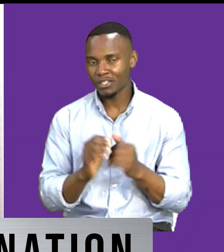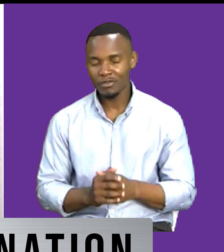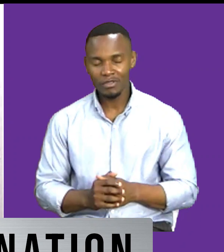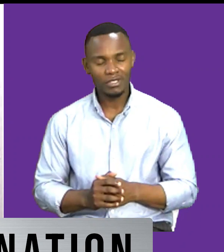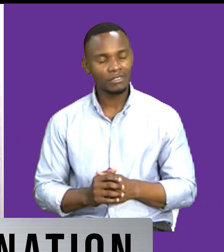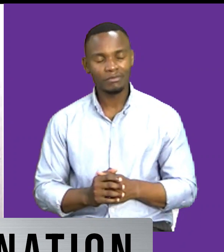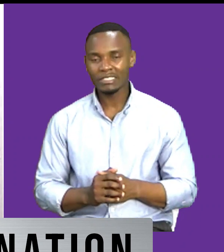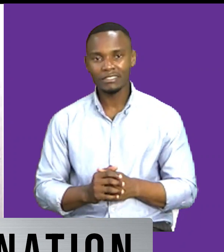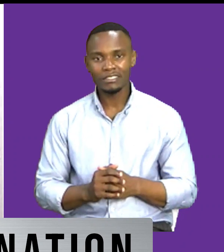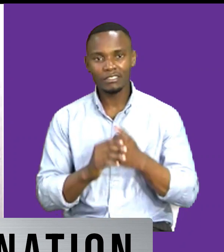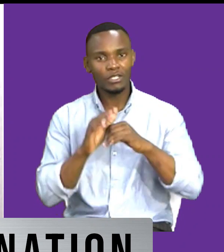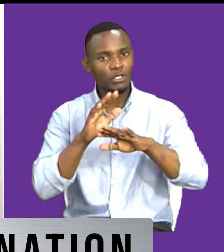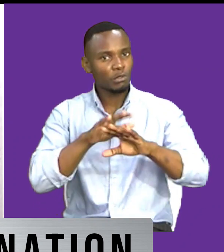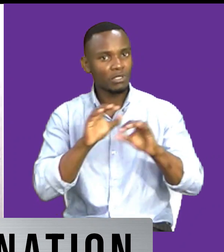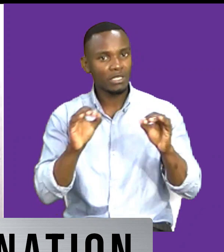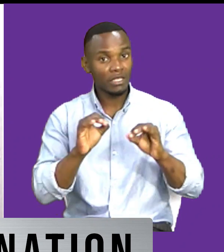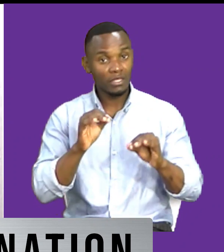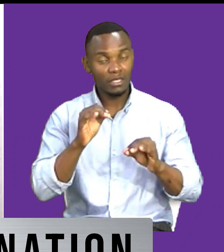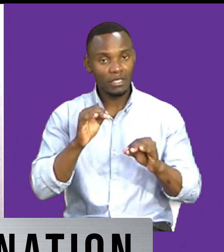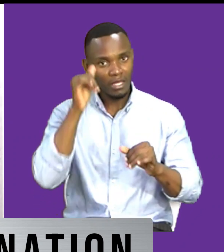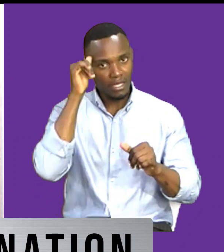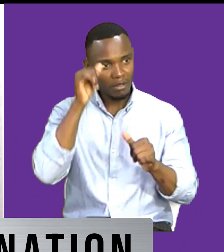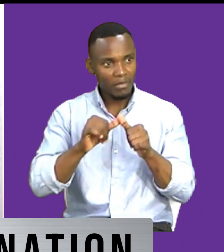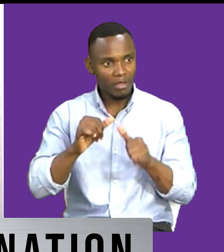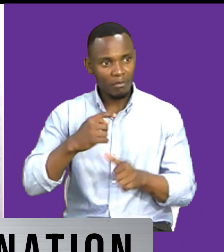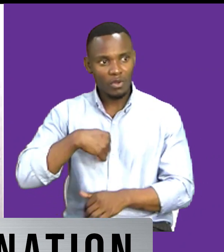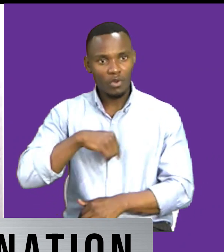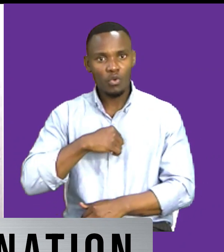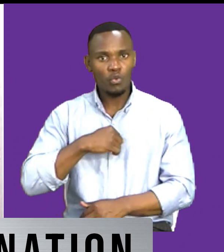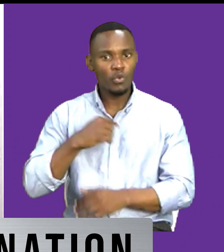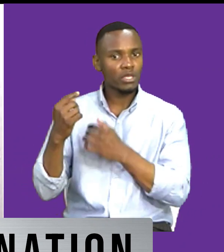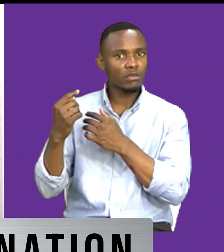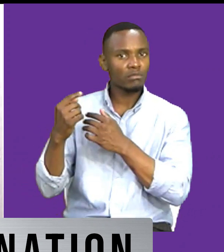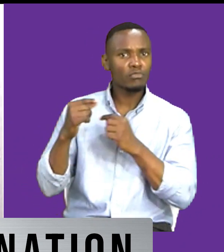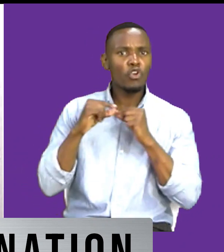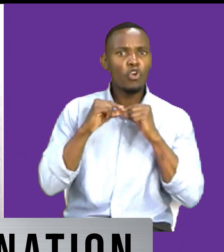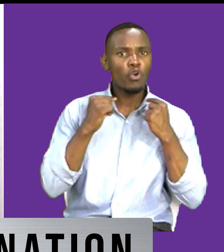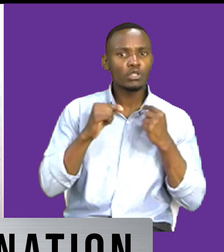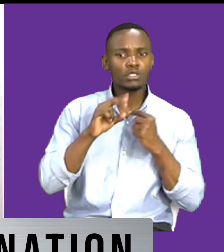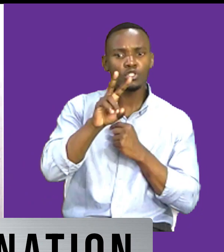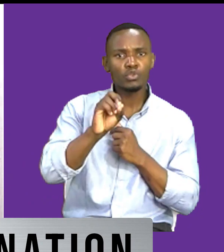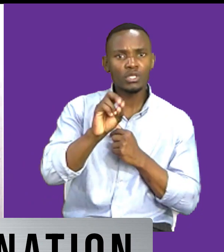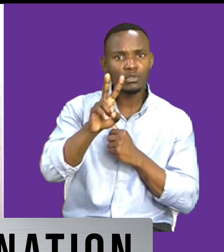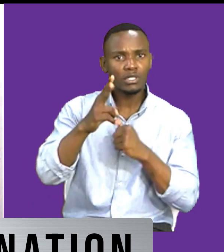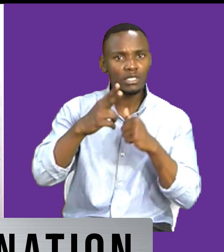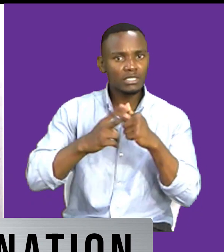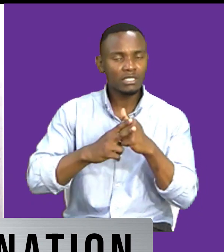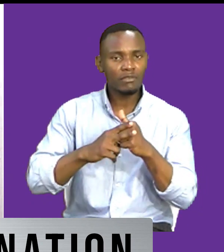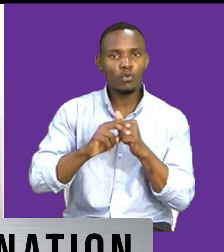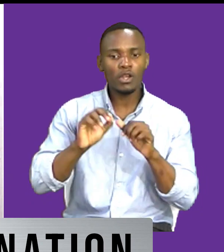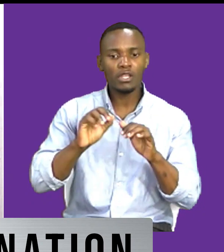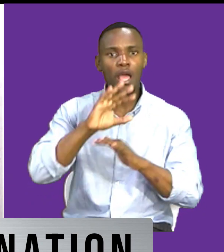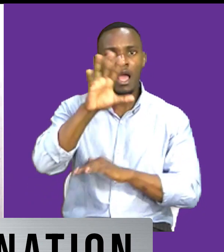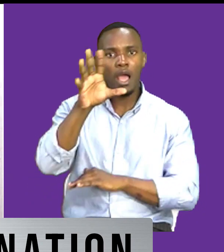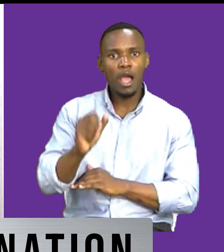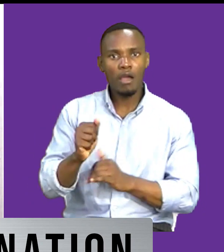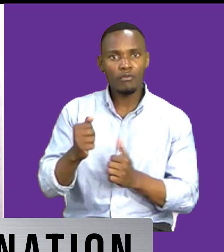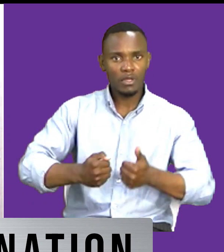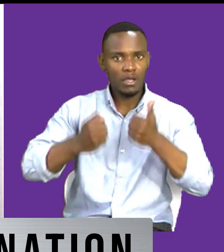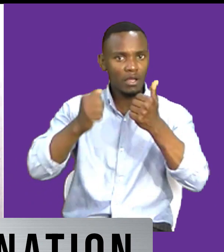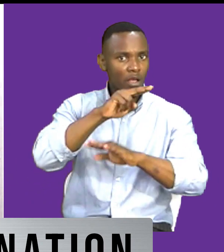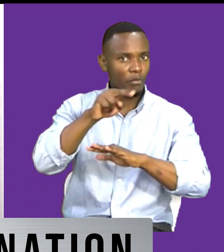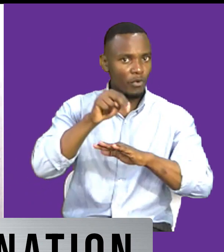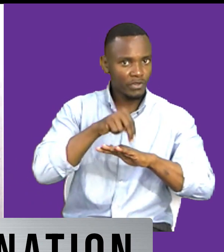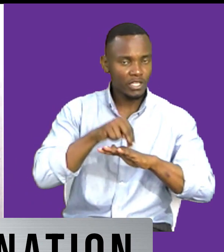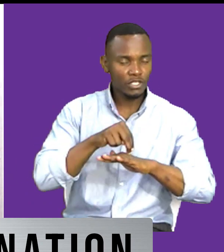Jonah, we are also hosting the 2027 AFCON, and we need to start preparing. I've always said